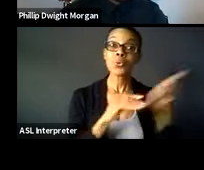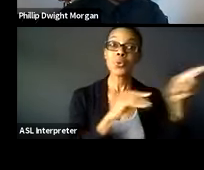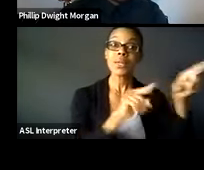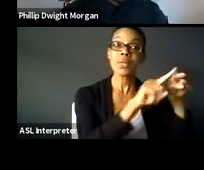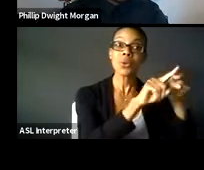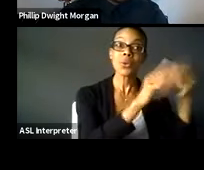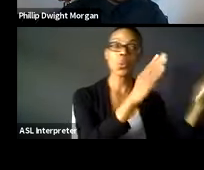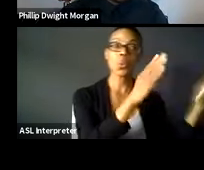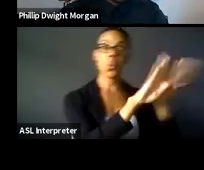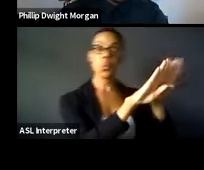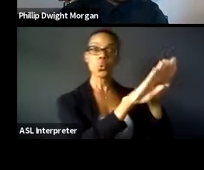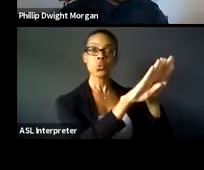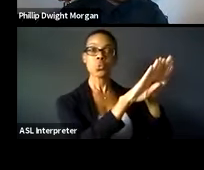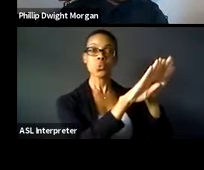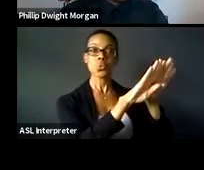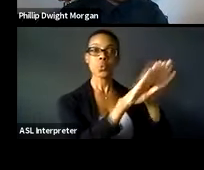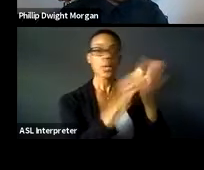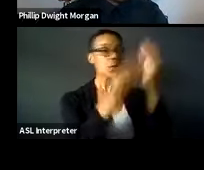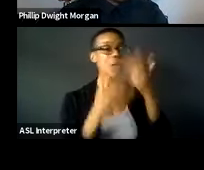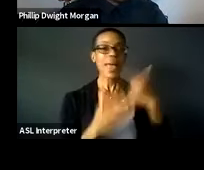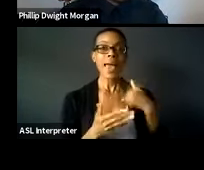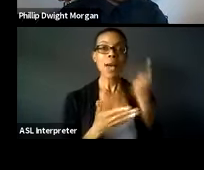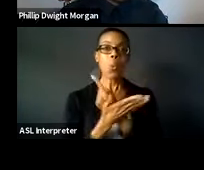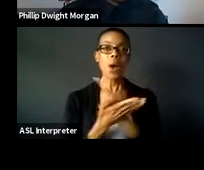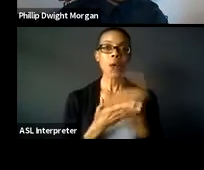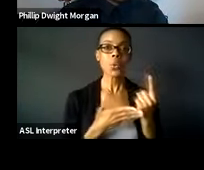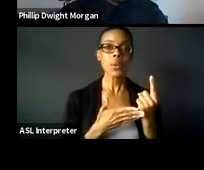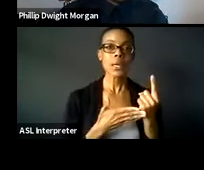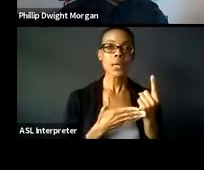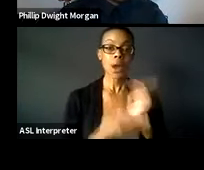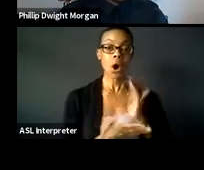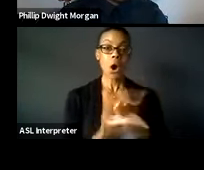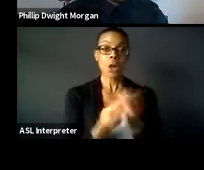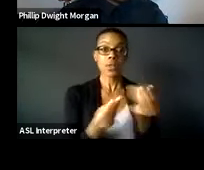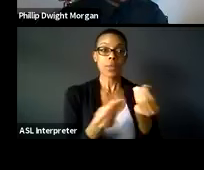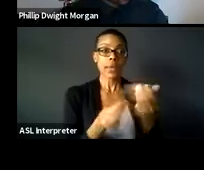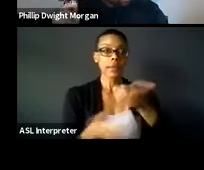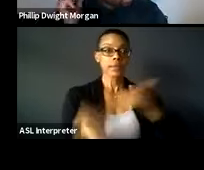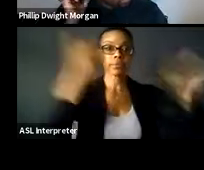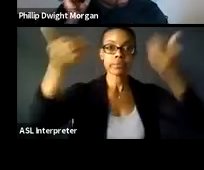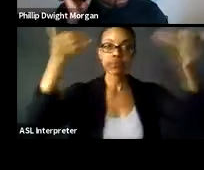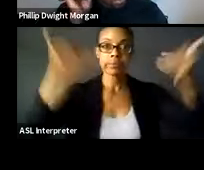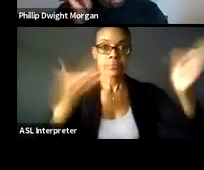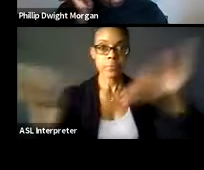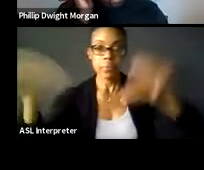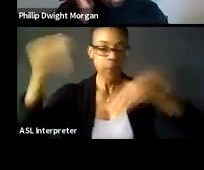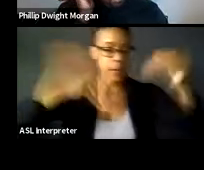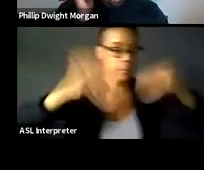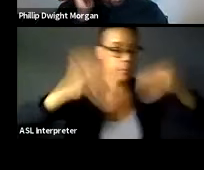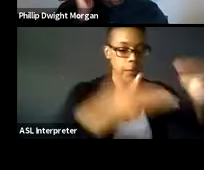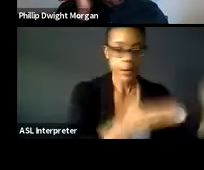to get our things out of the building, to return the keys, and to walk away.